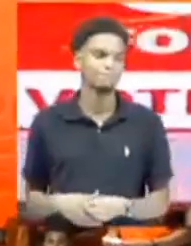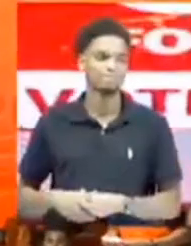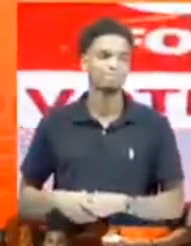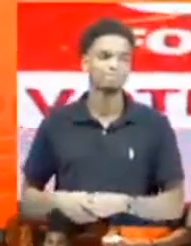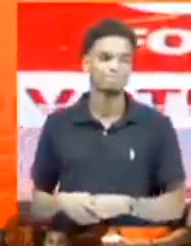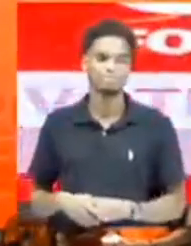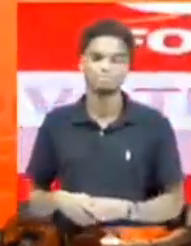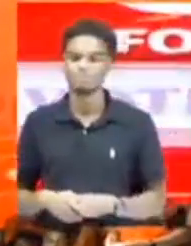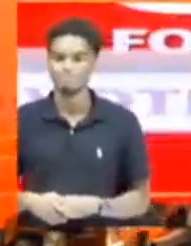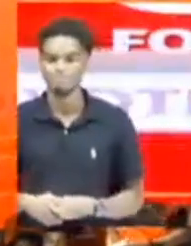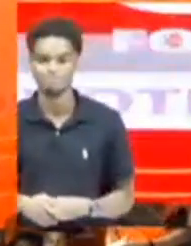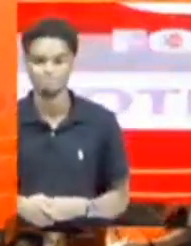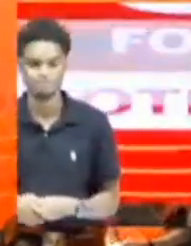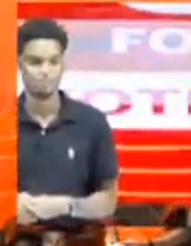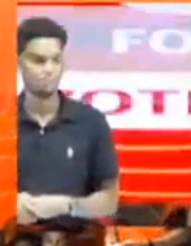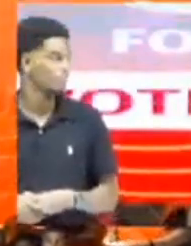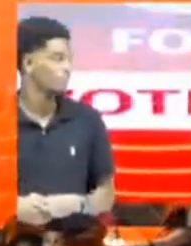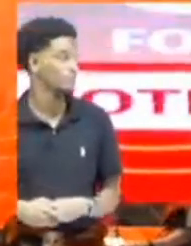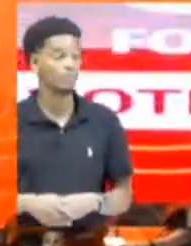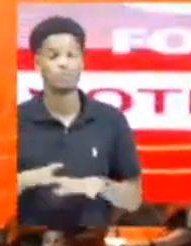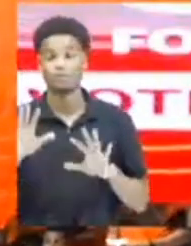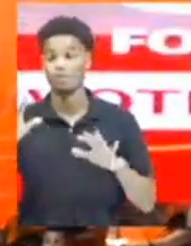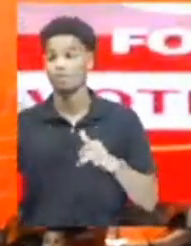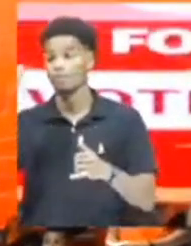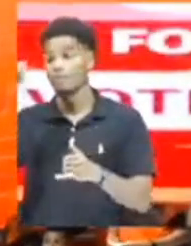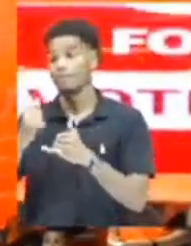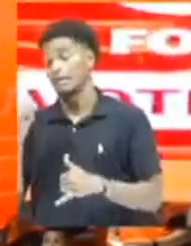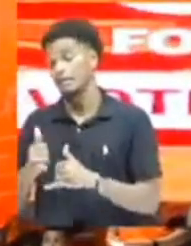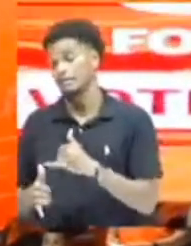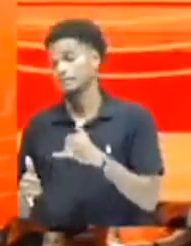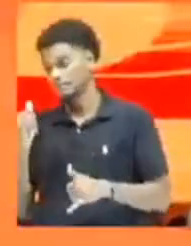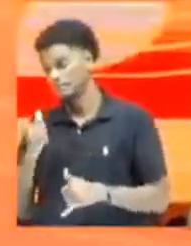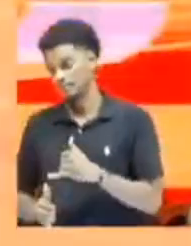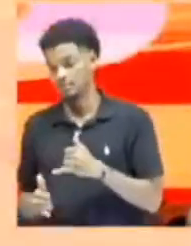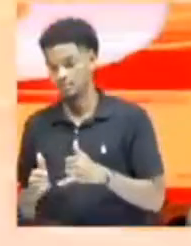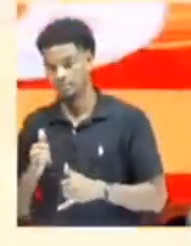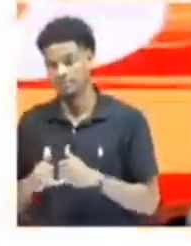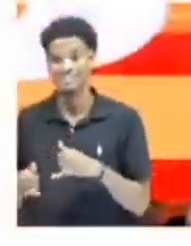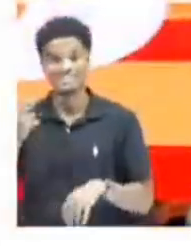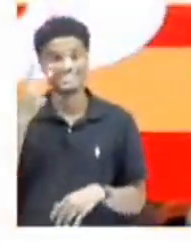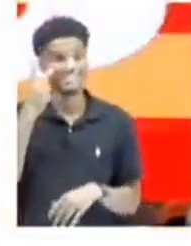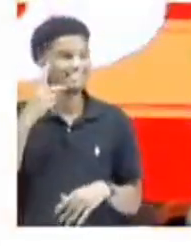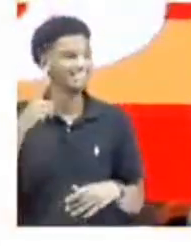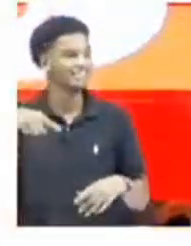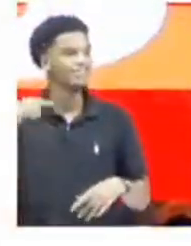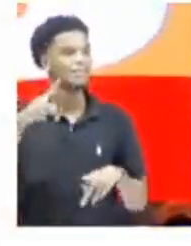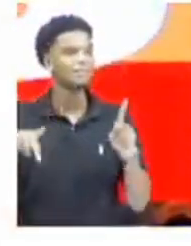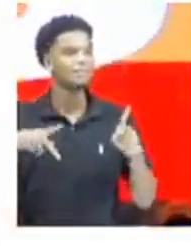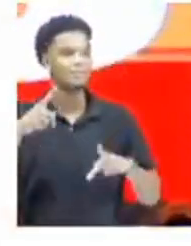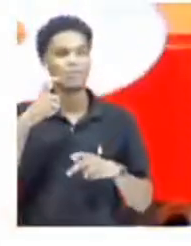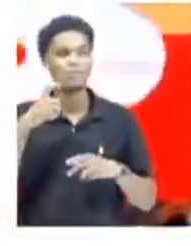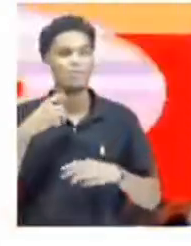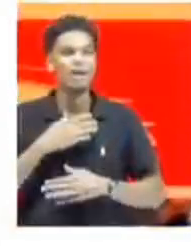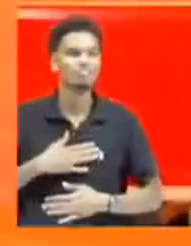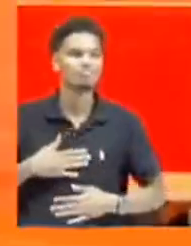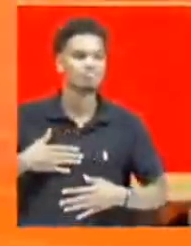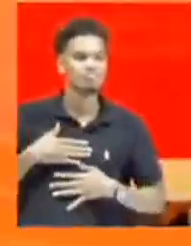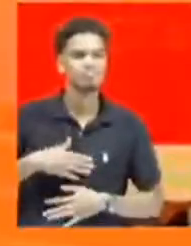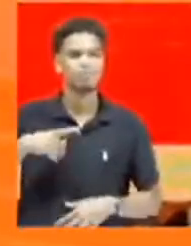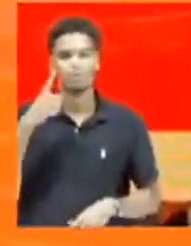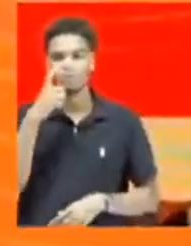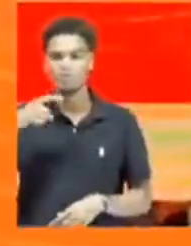Finally now, you see the entertainment people who are live off of entertainment. Don't forget